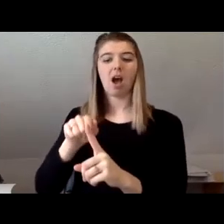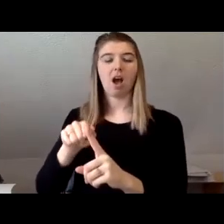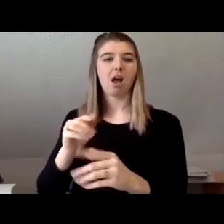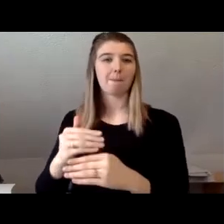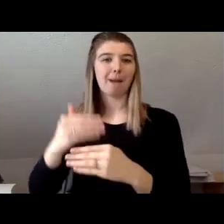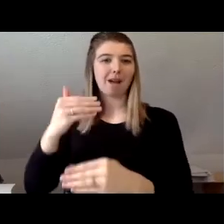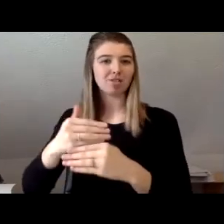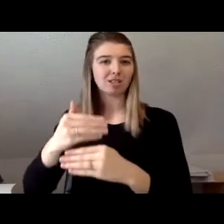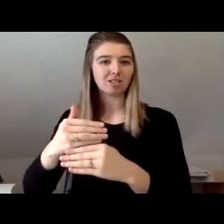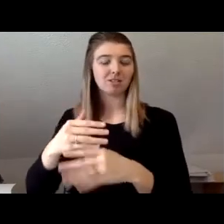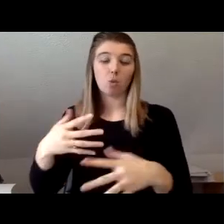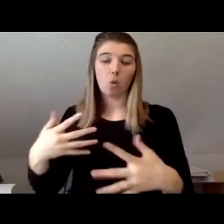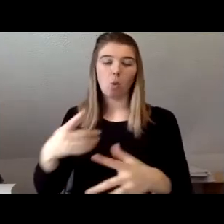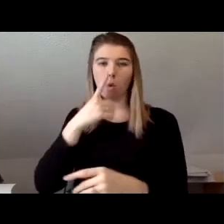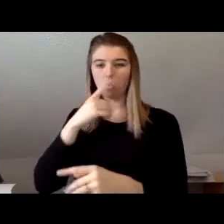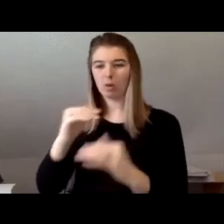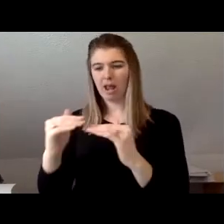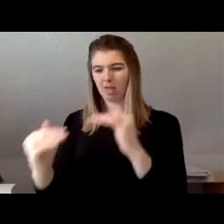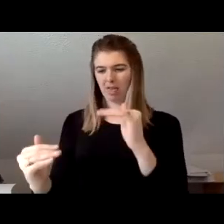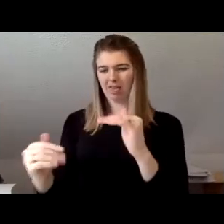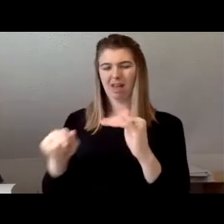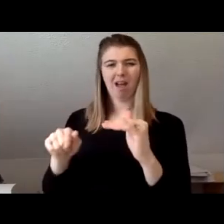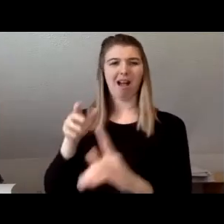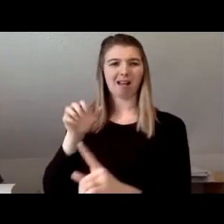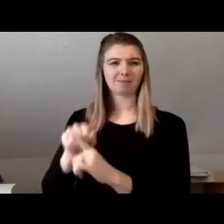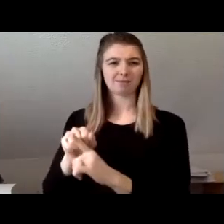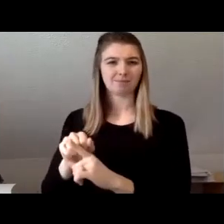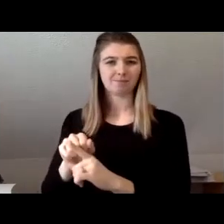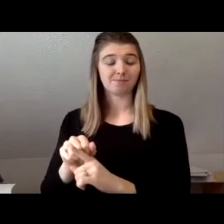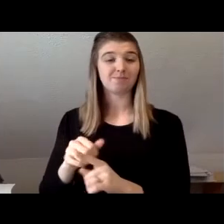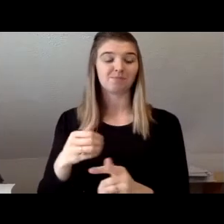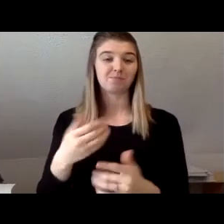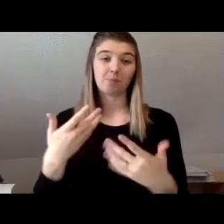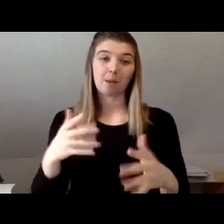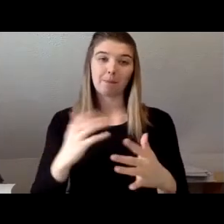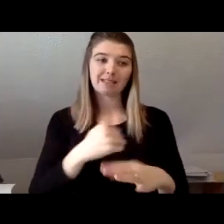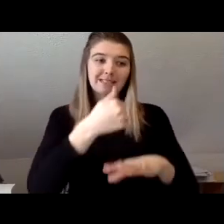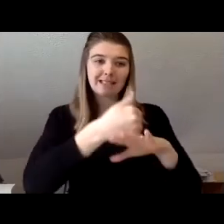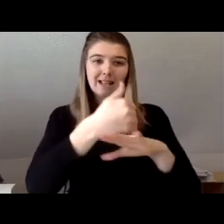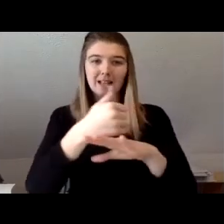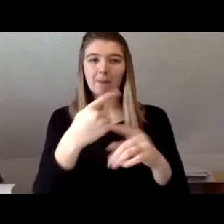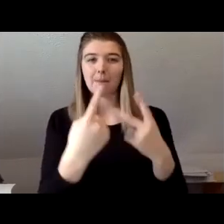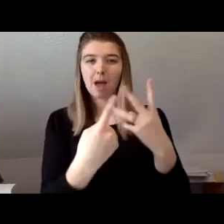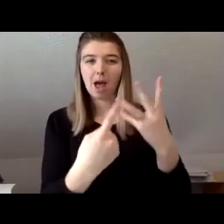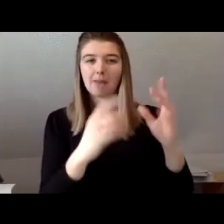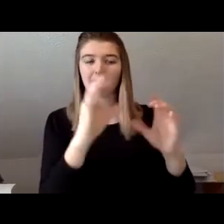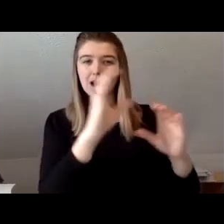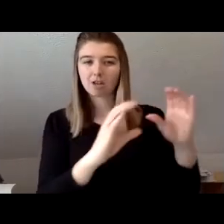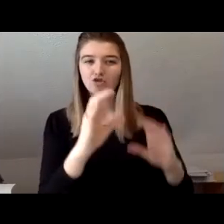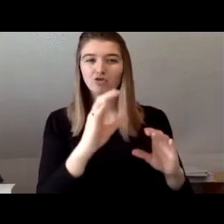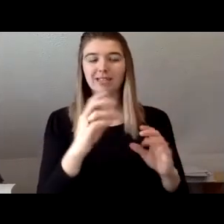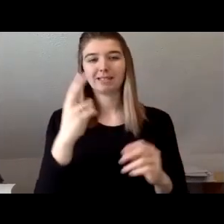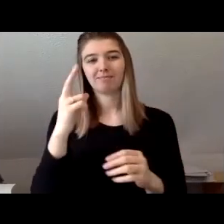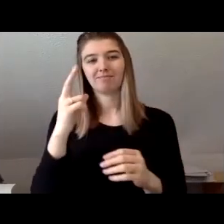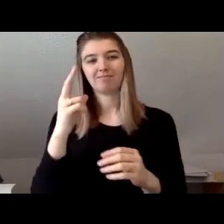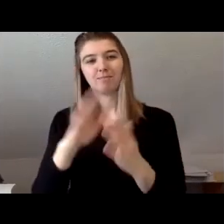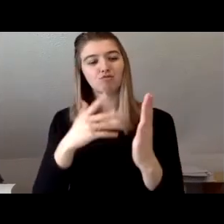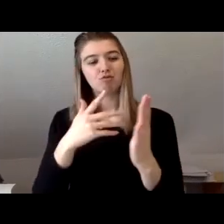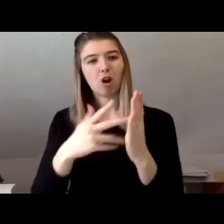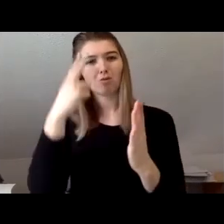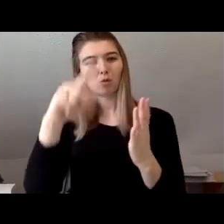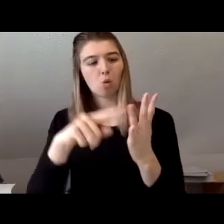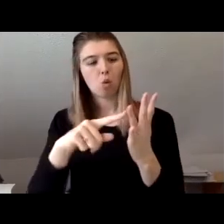design of Dimensions was informed by efforts in other countries, programs such as Athena Swan in the UK and Ireland, SAGE